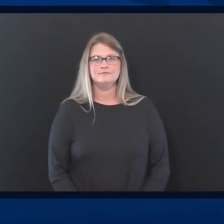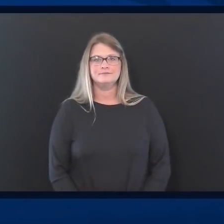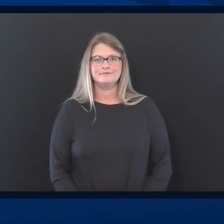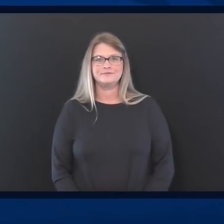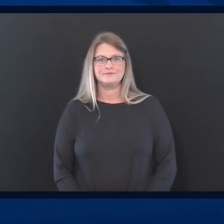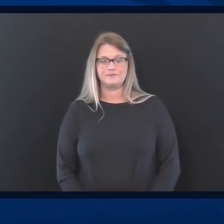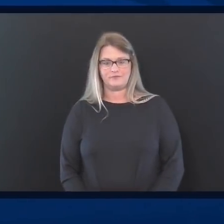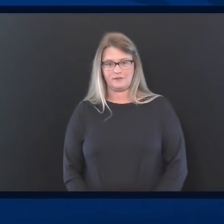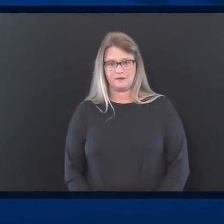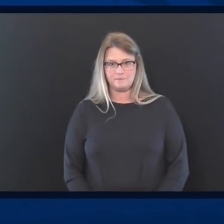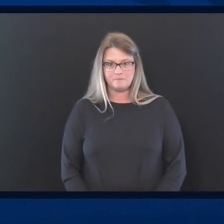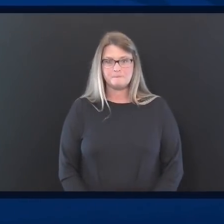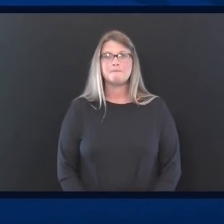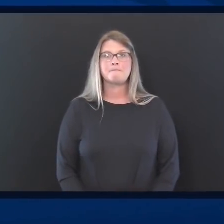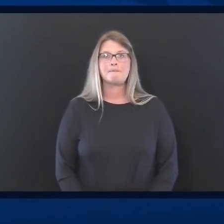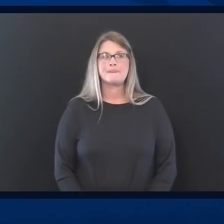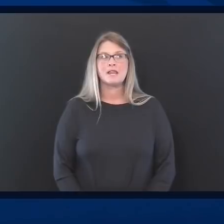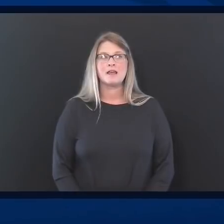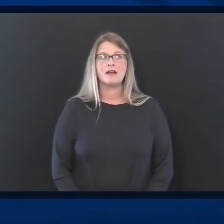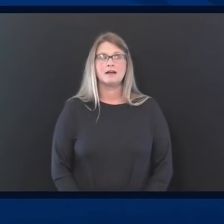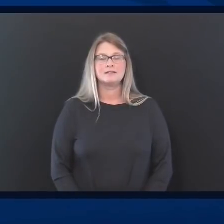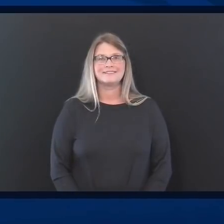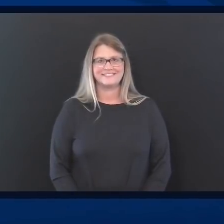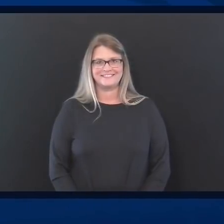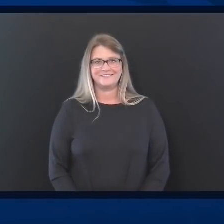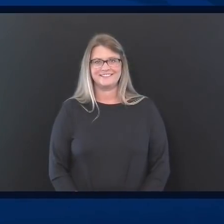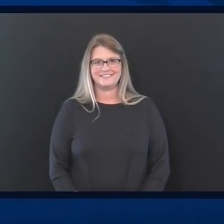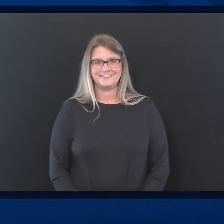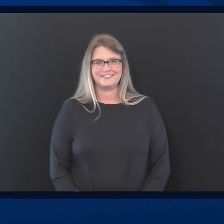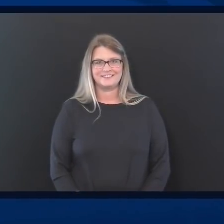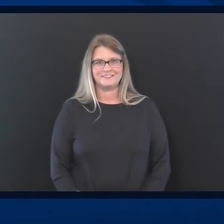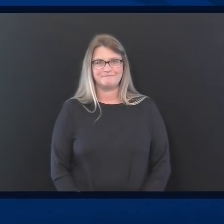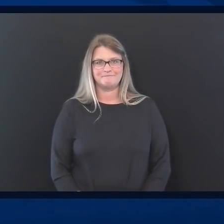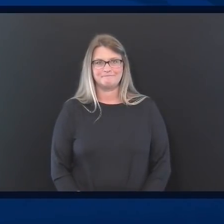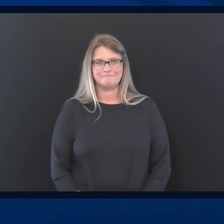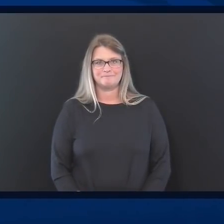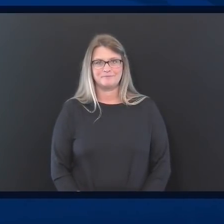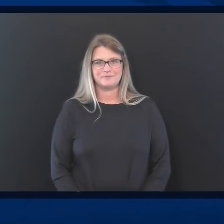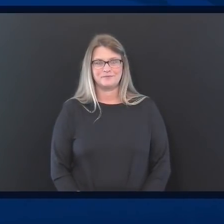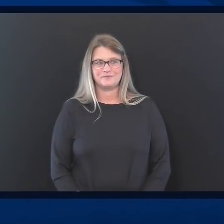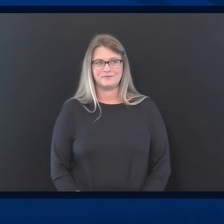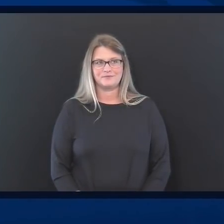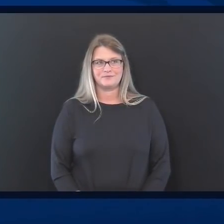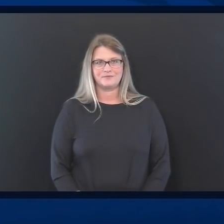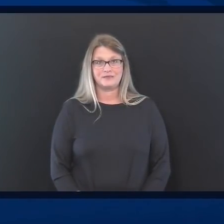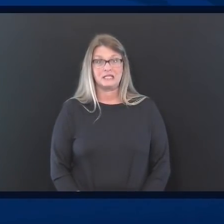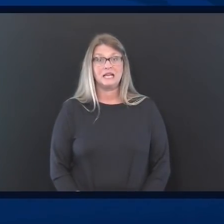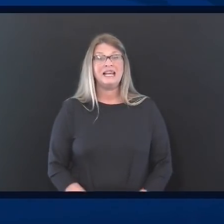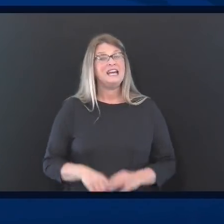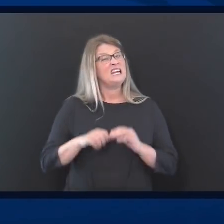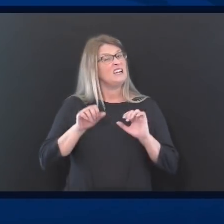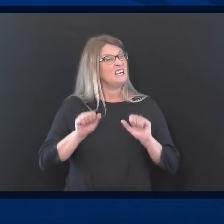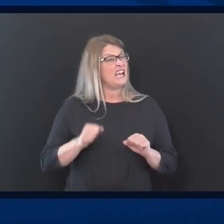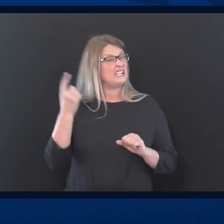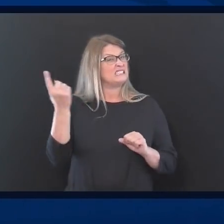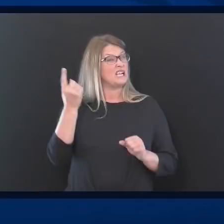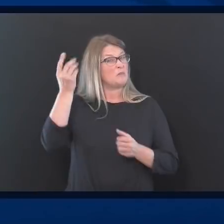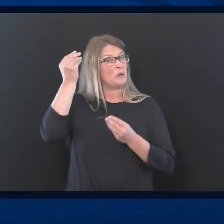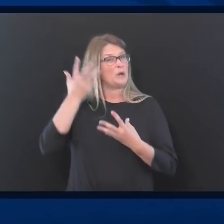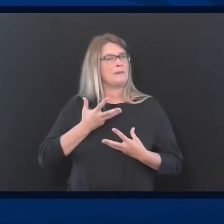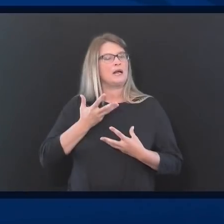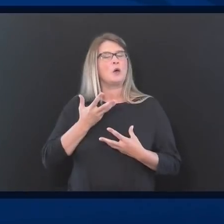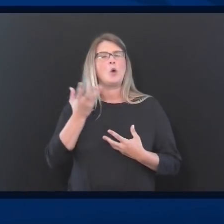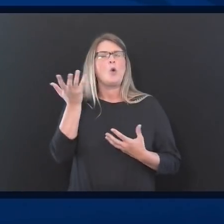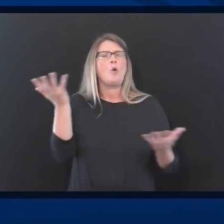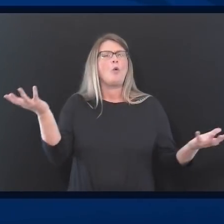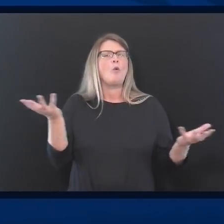Hi, it's Taylor with the Herald-Dispatch. I was wondering if you could tell me, or someone could tell me, what the surge will look like